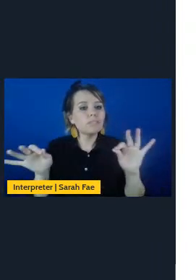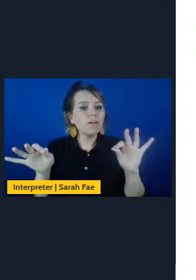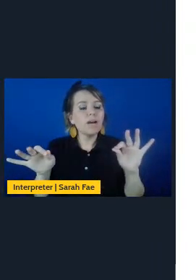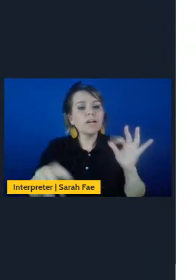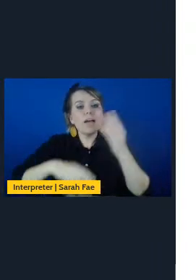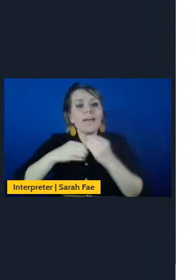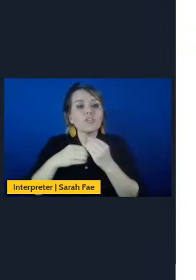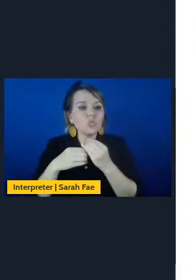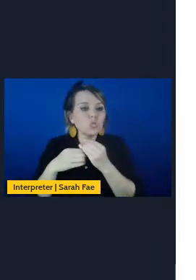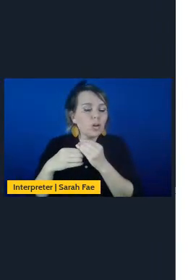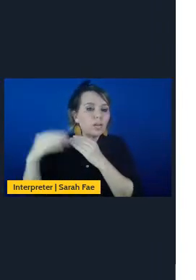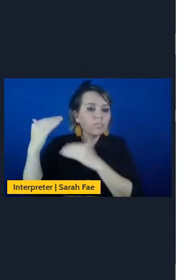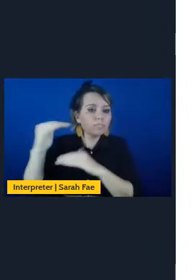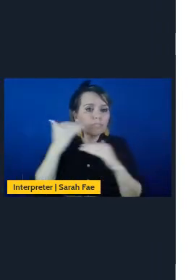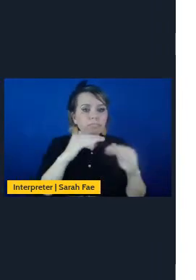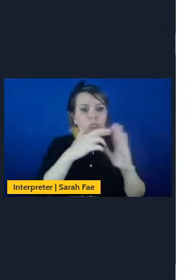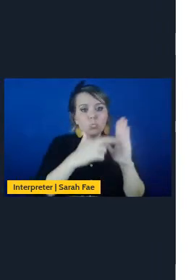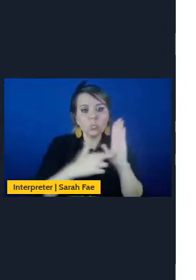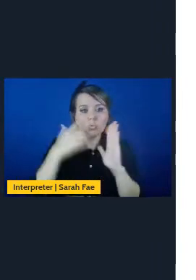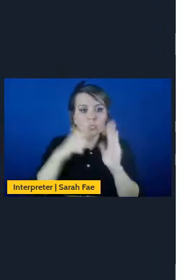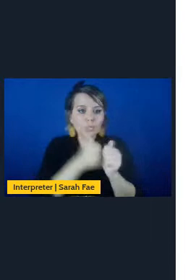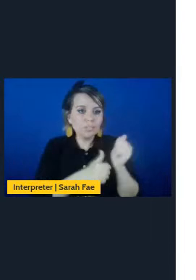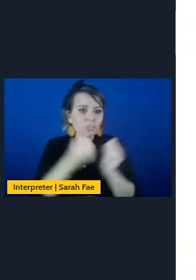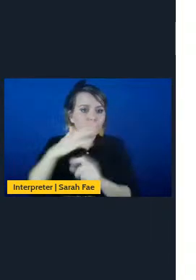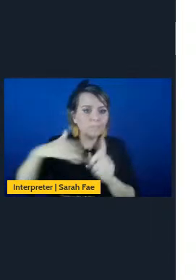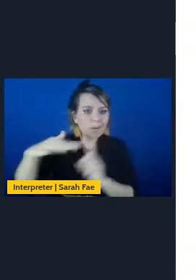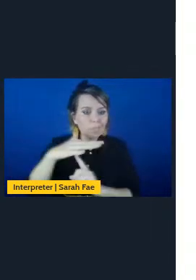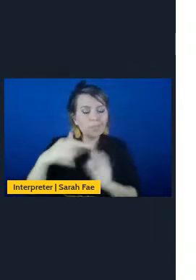for each environment, like for example